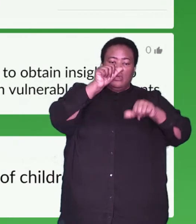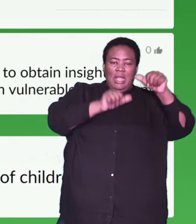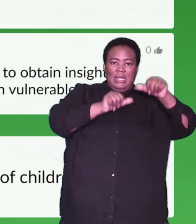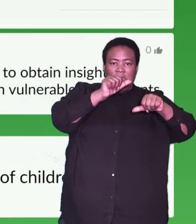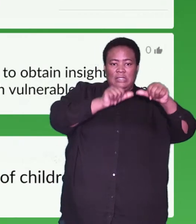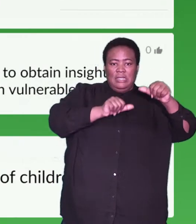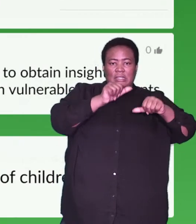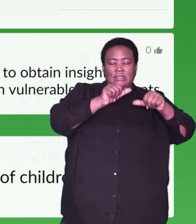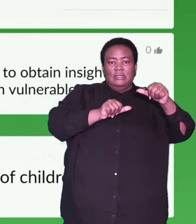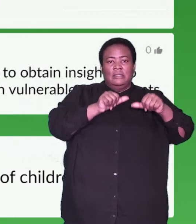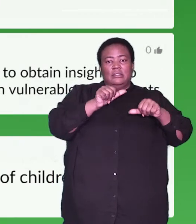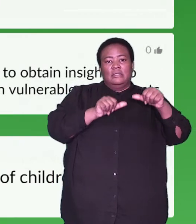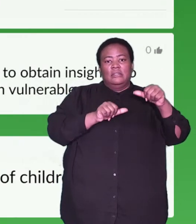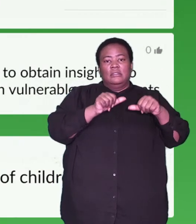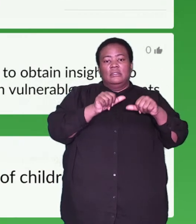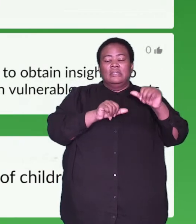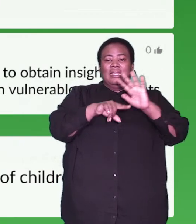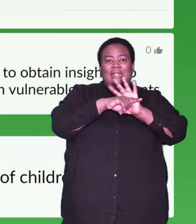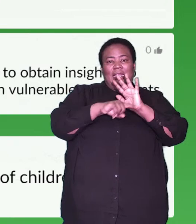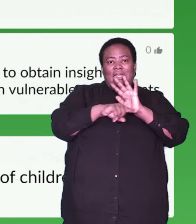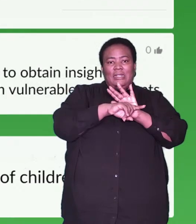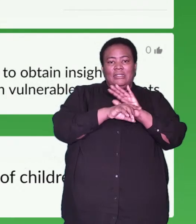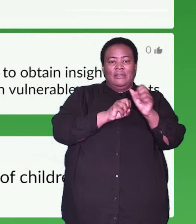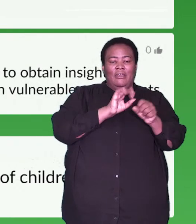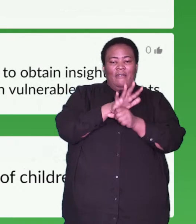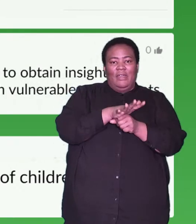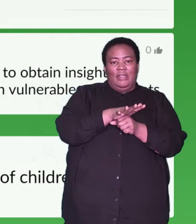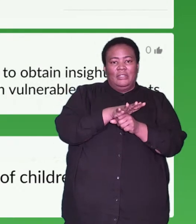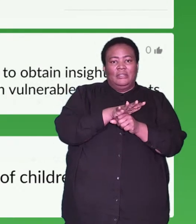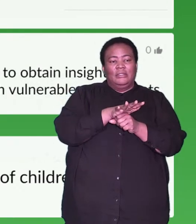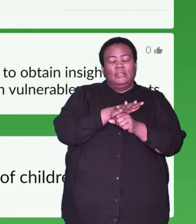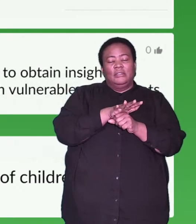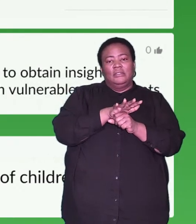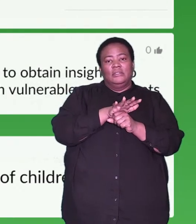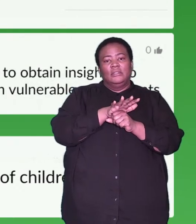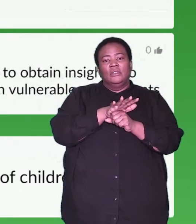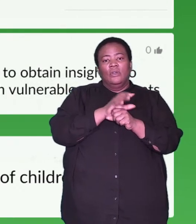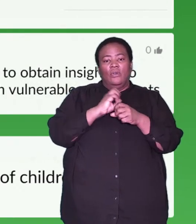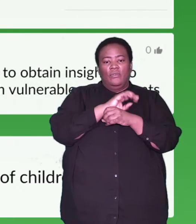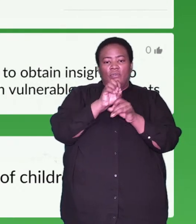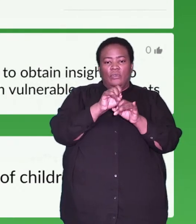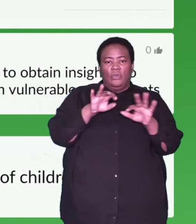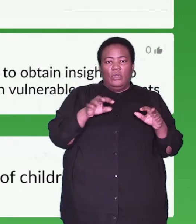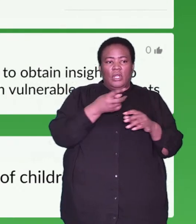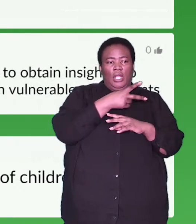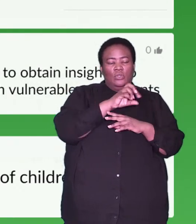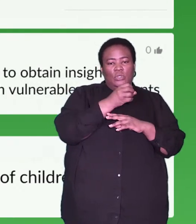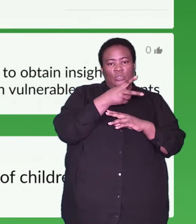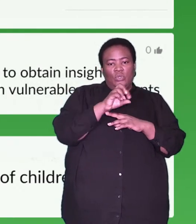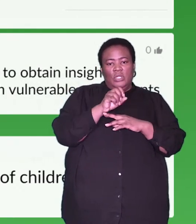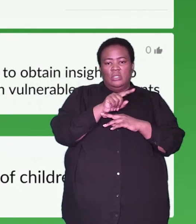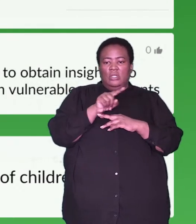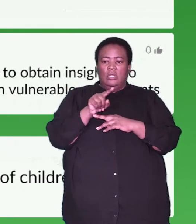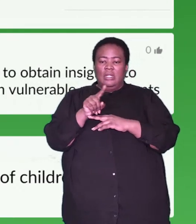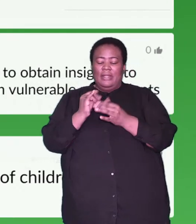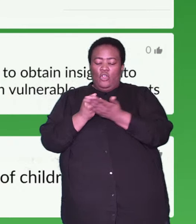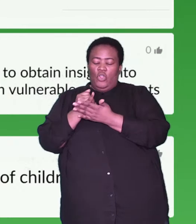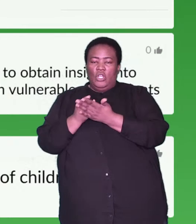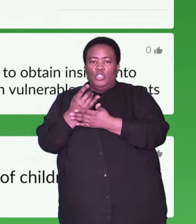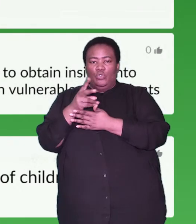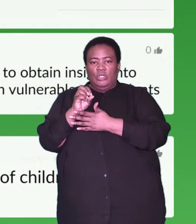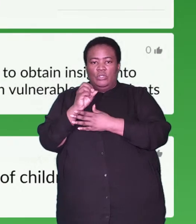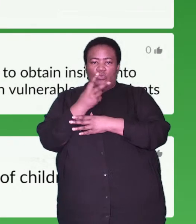migrants on the spread of COVID-19 to rural areas in 2020 and early 2021 after the window period of